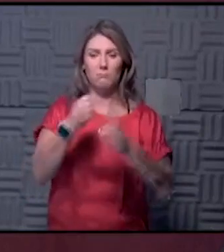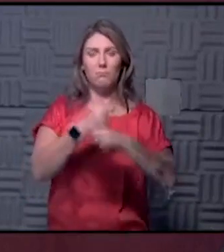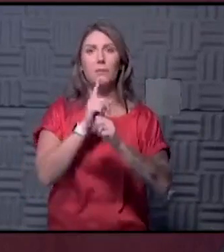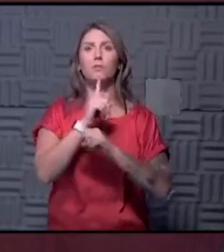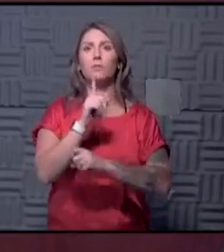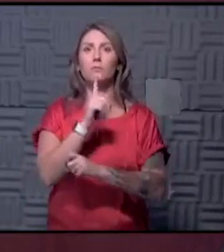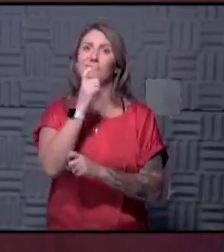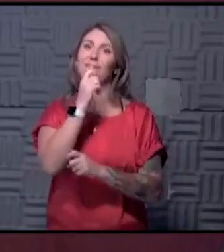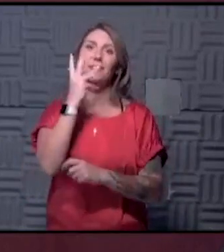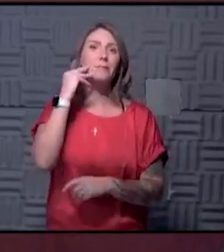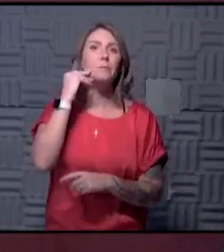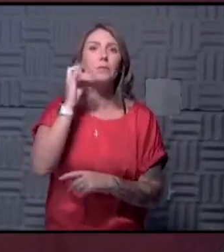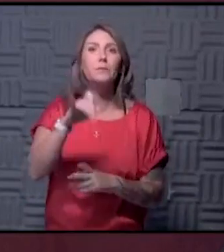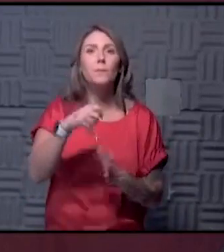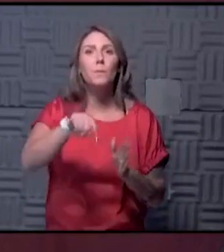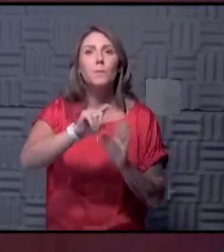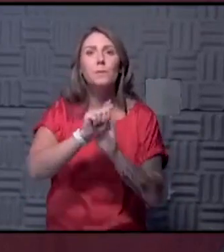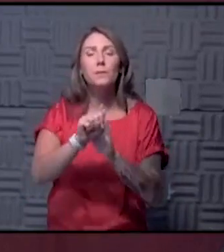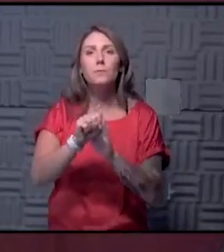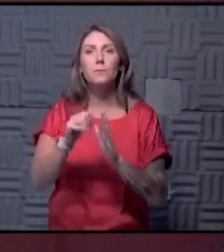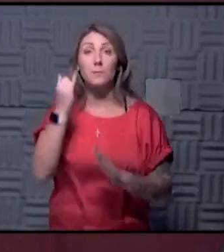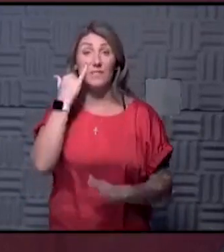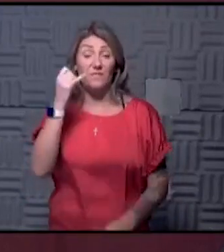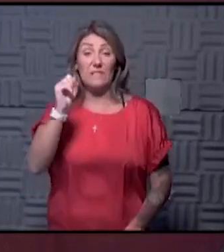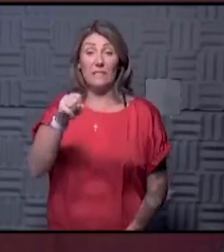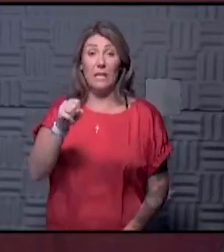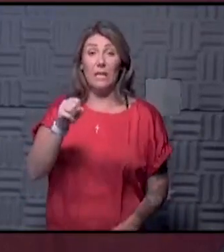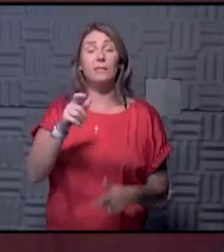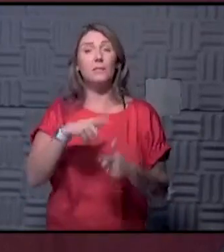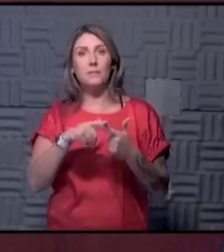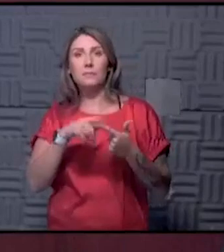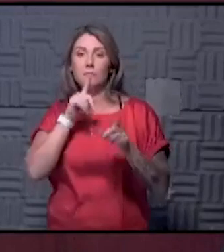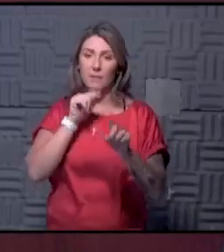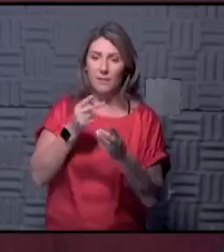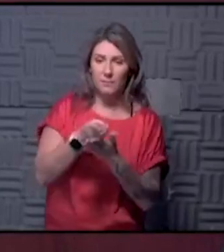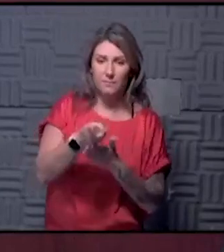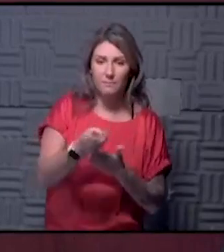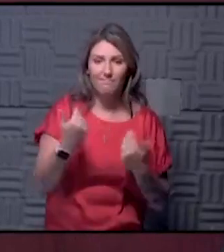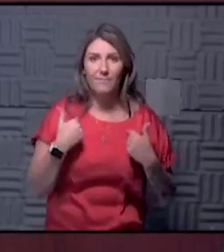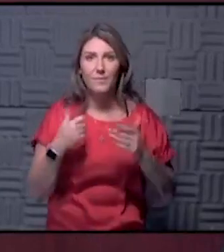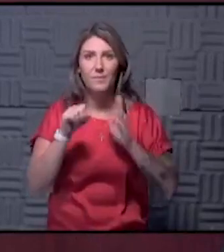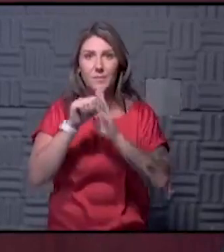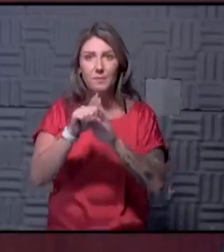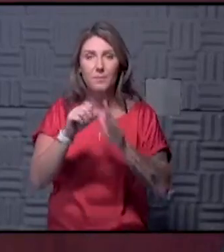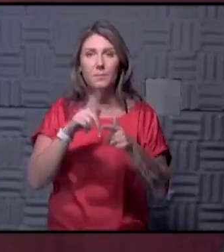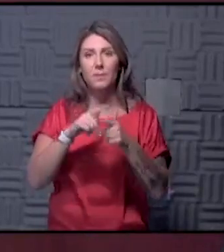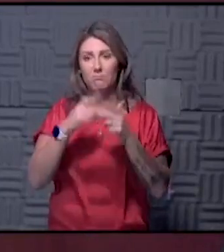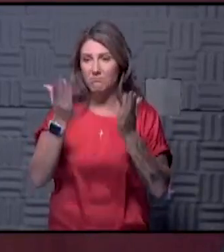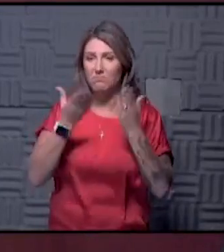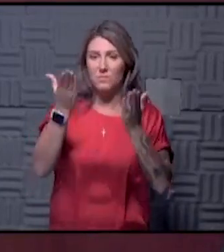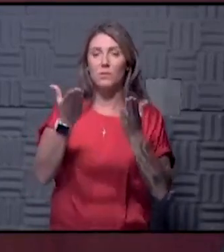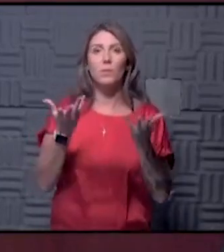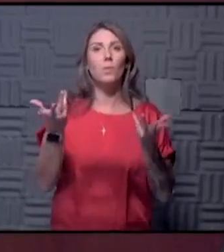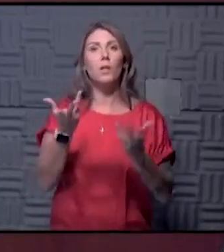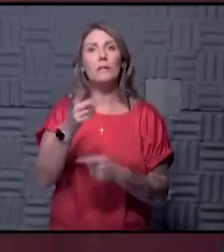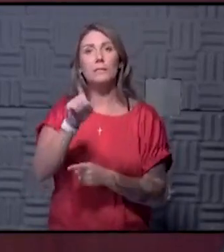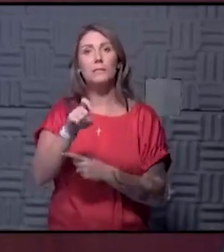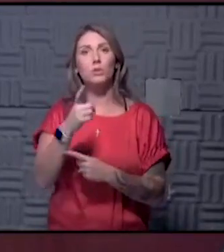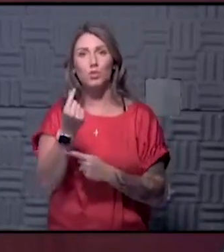aren't experiencing symptoms. And if so, then if you answer it honestly and you do have symptoms, then it will suggest to you what you need to